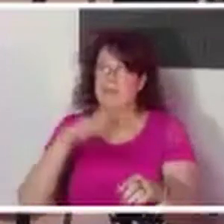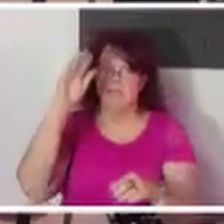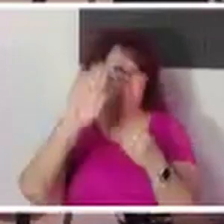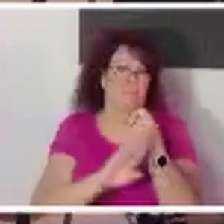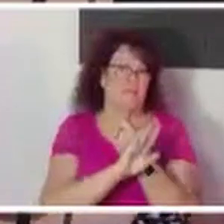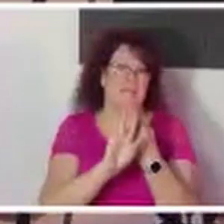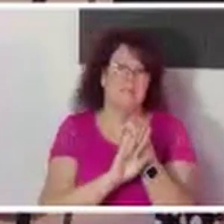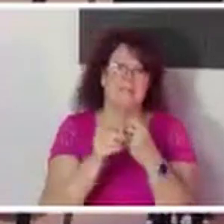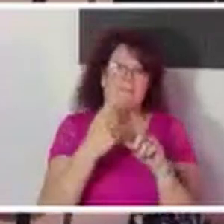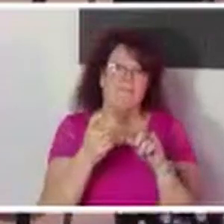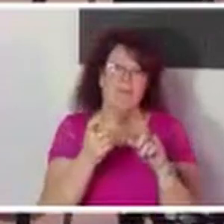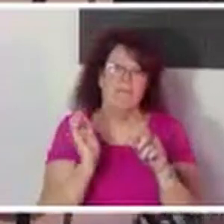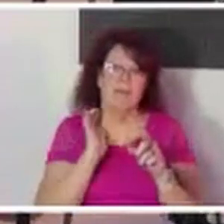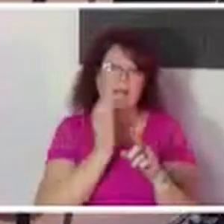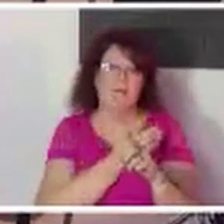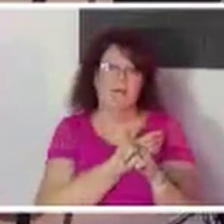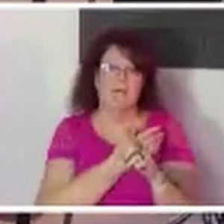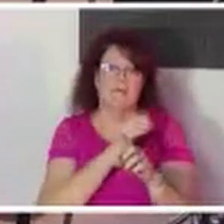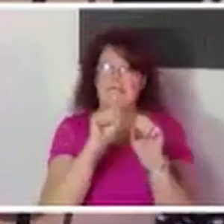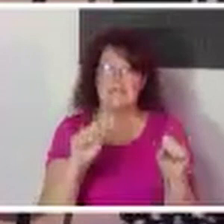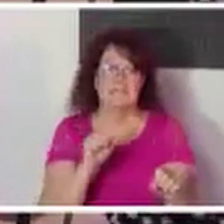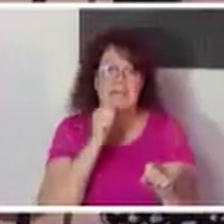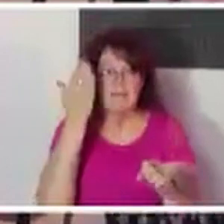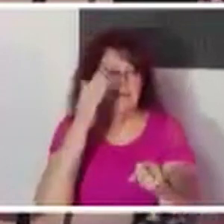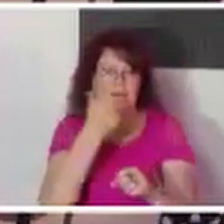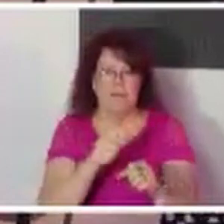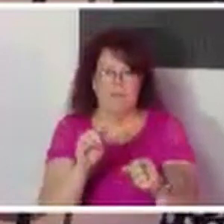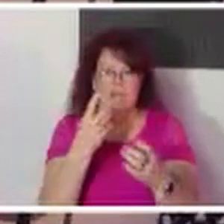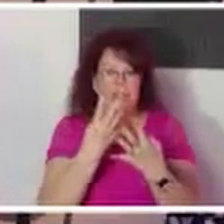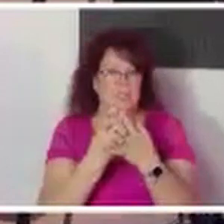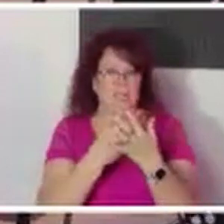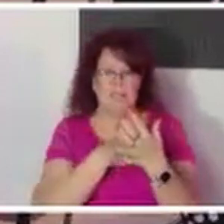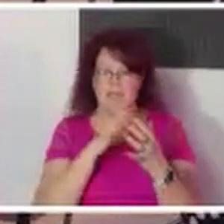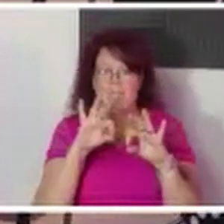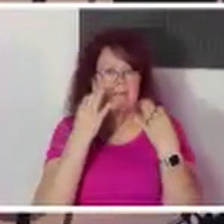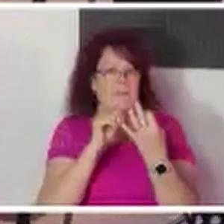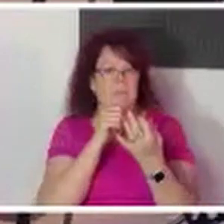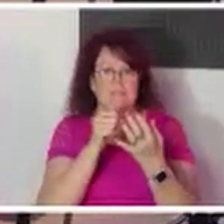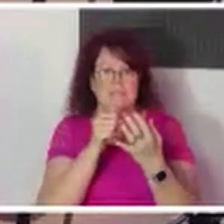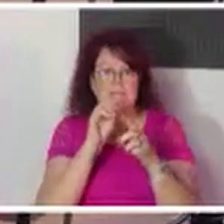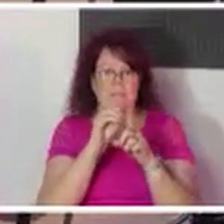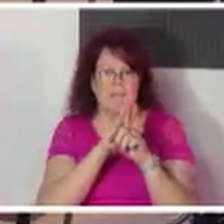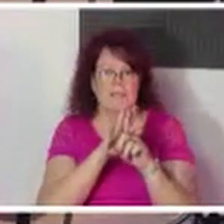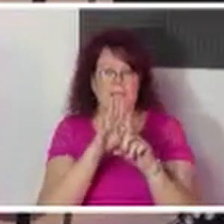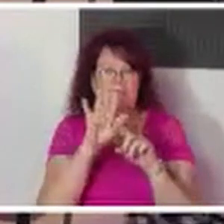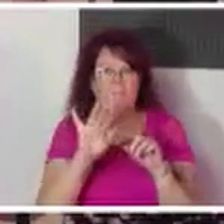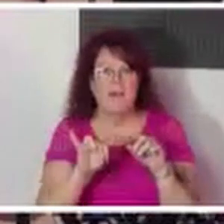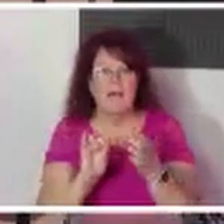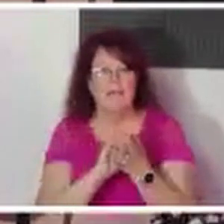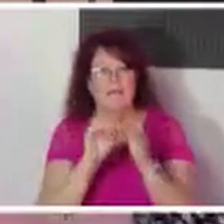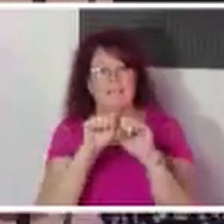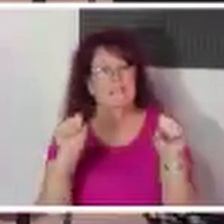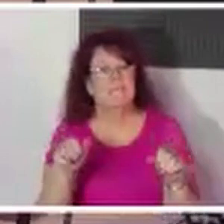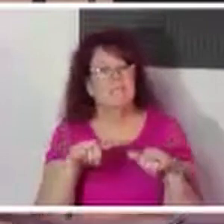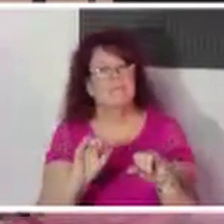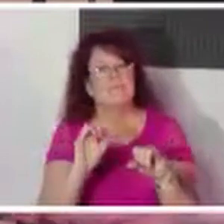the impact of our carceral system. I didn't know anyone that was incarcerated. My family wasn't impacted by that system. And even now when I'm